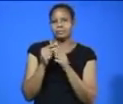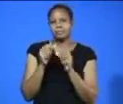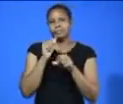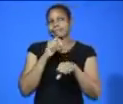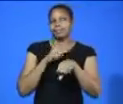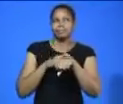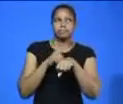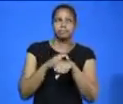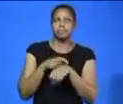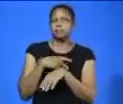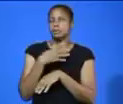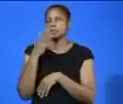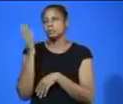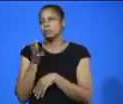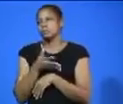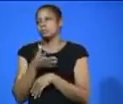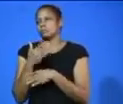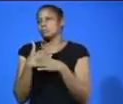blood pressure.